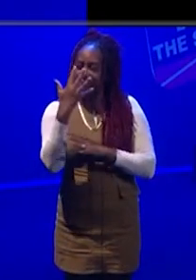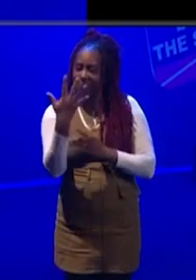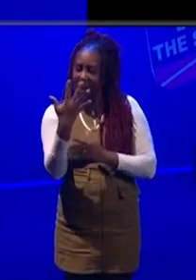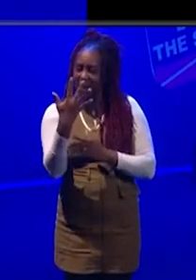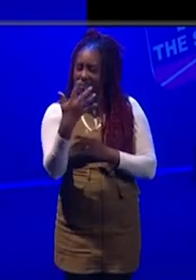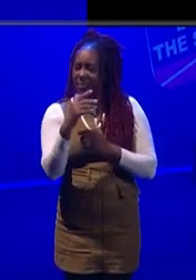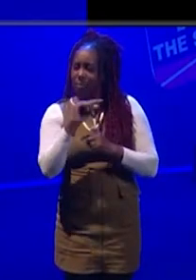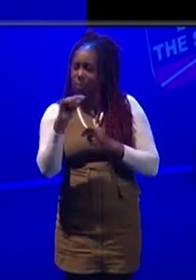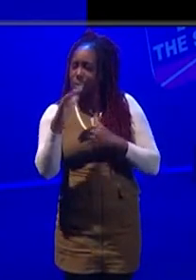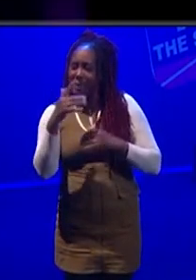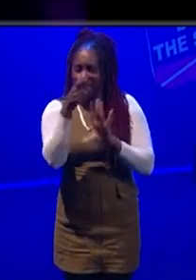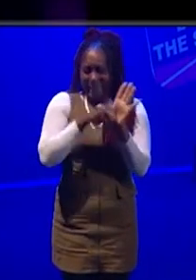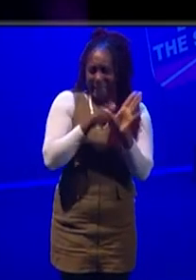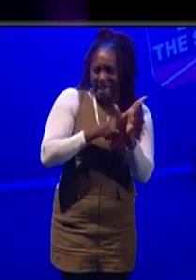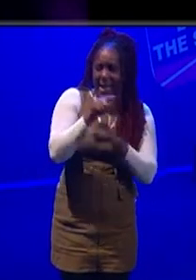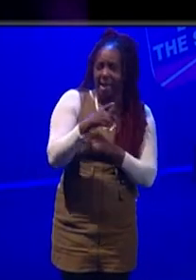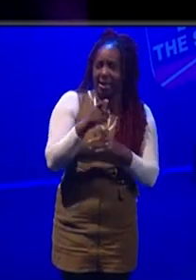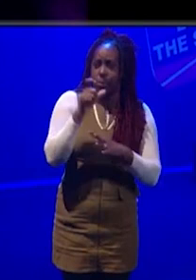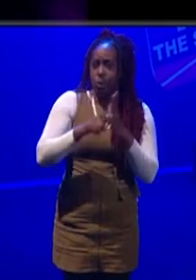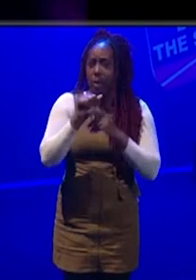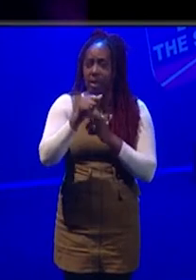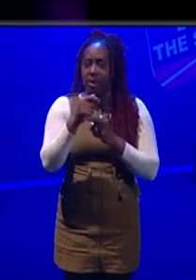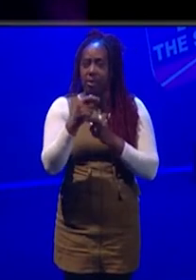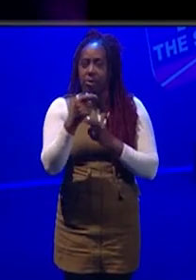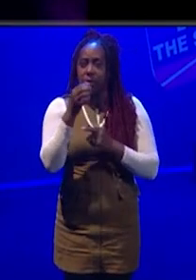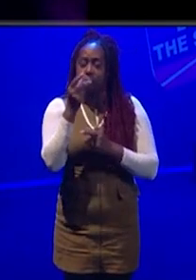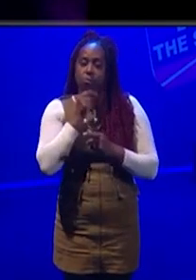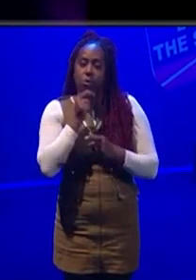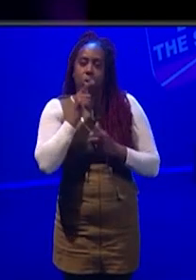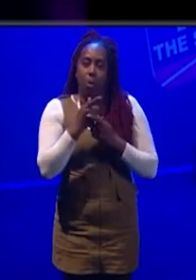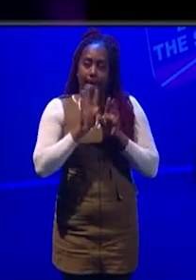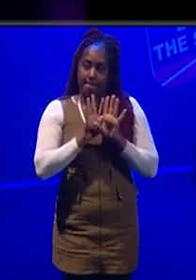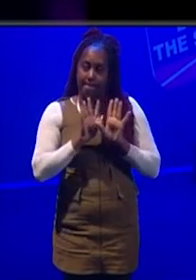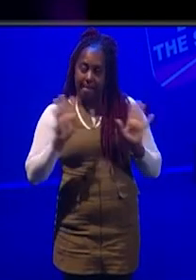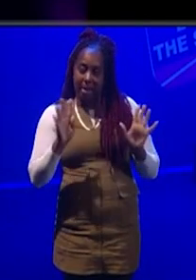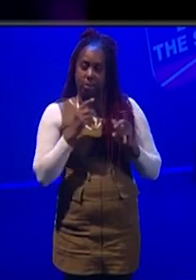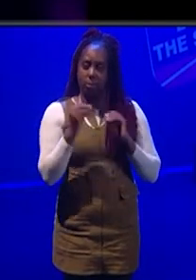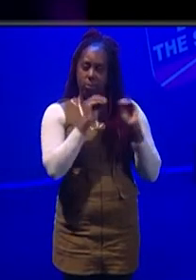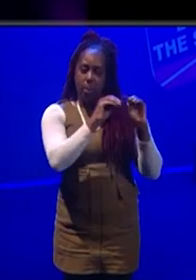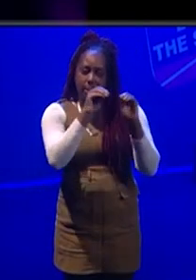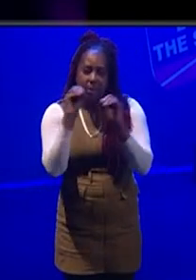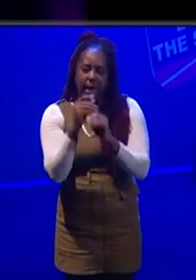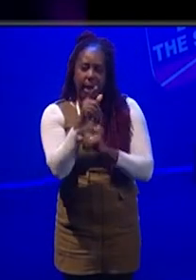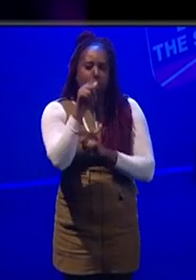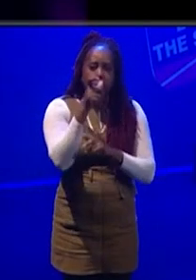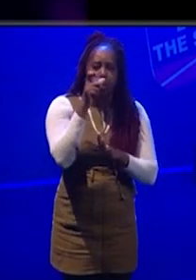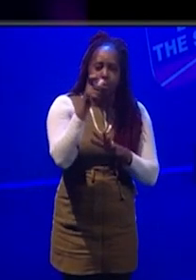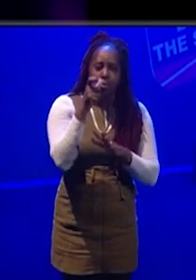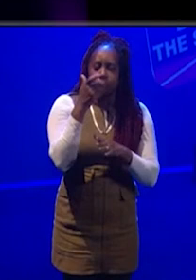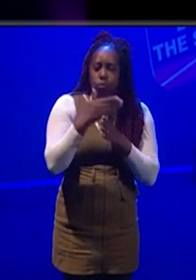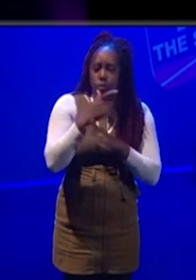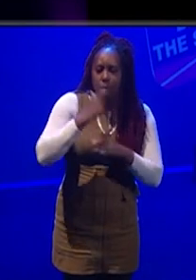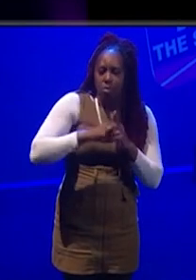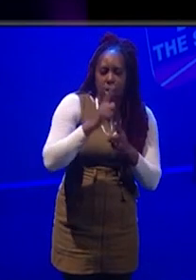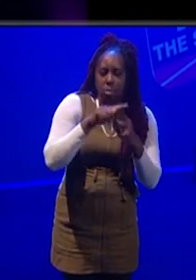5 to 10 years. We do this through panels, so we educate young people on what these job roles are that are